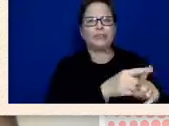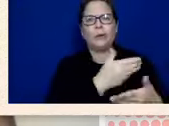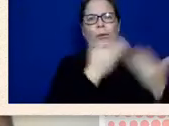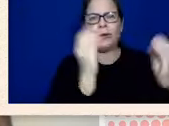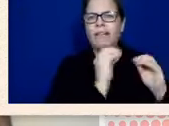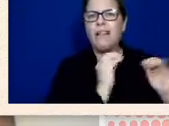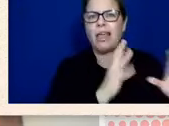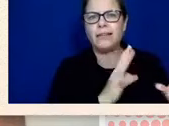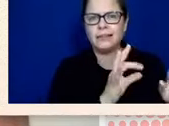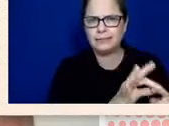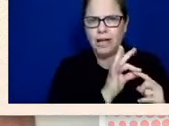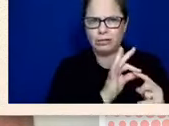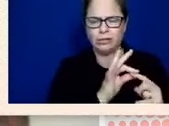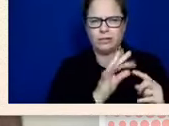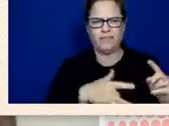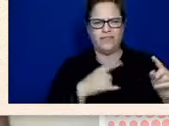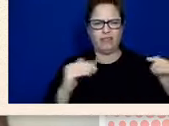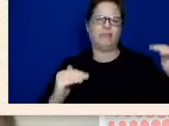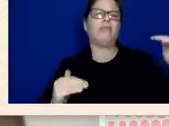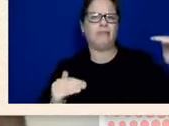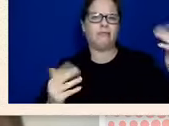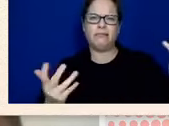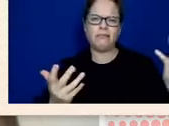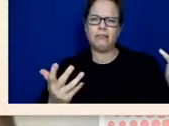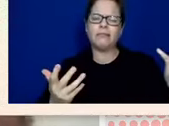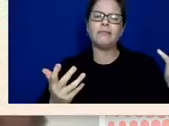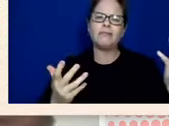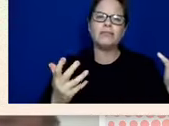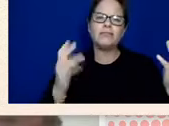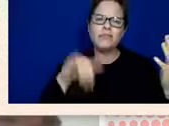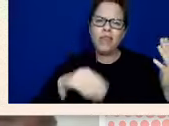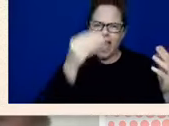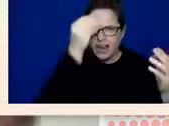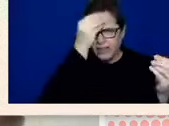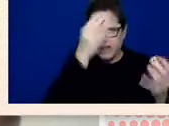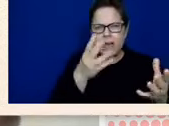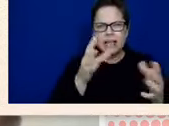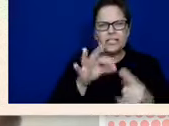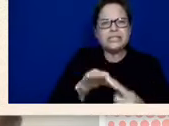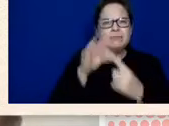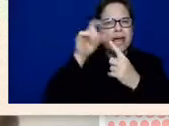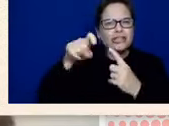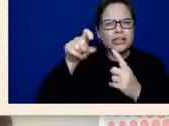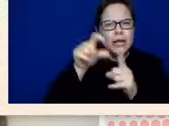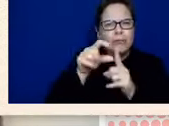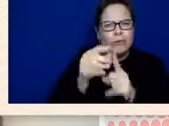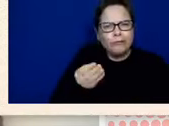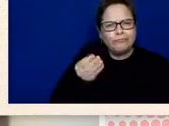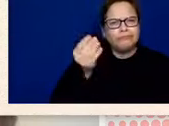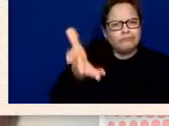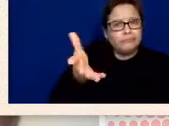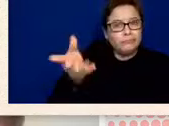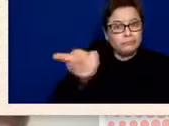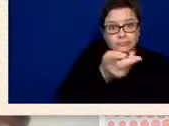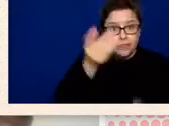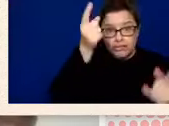And just wanted to let you guys think about that, if you agree with that statement or not.